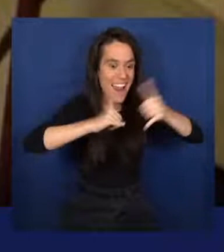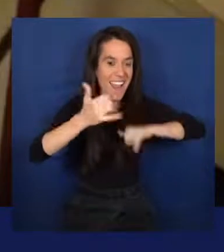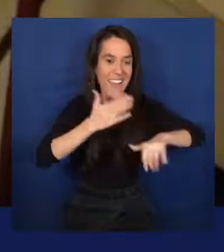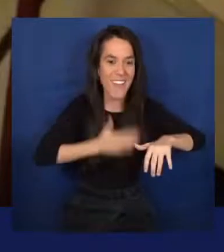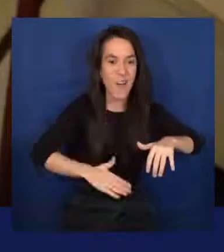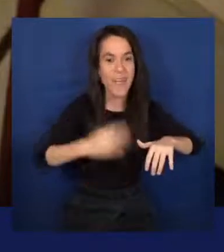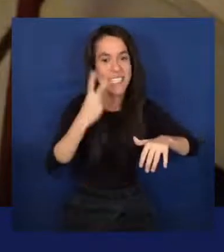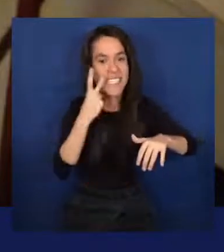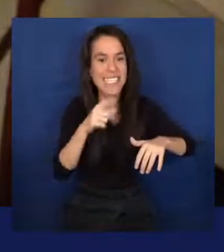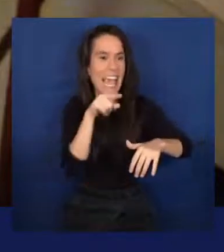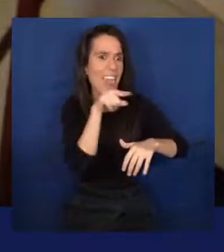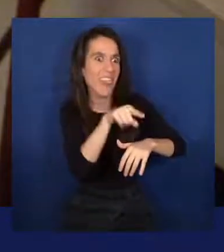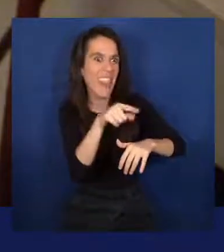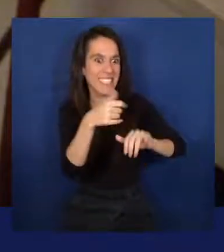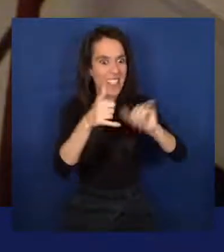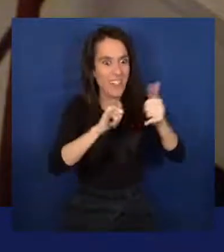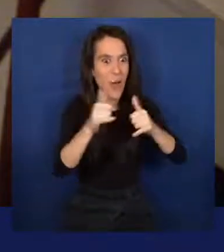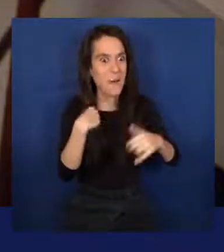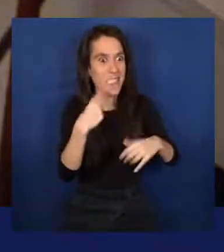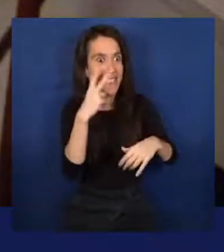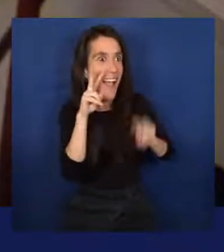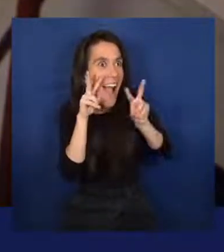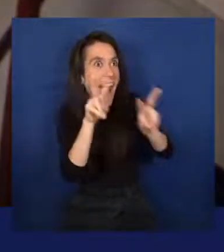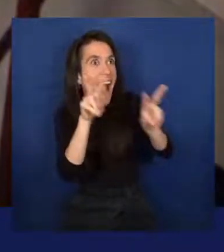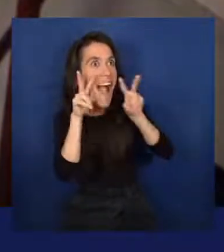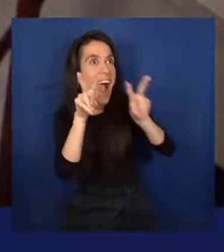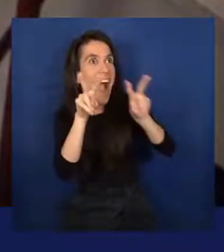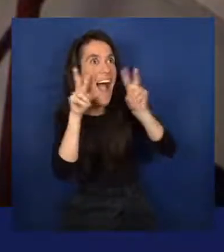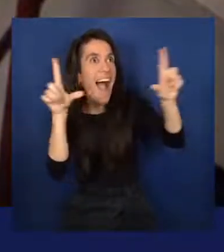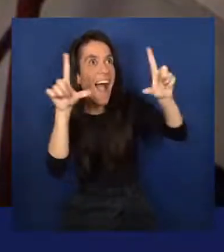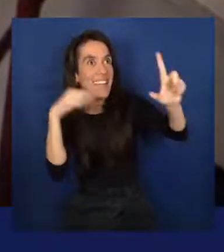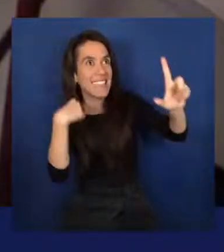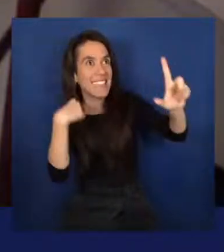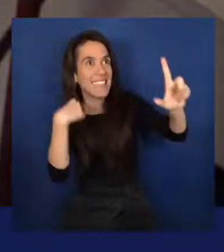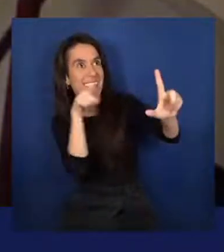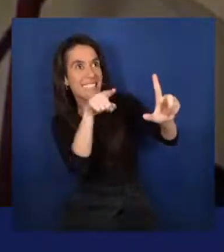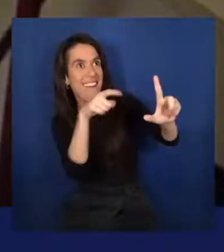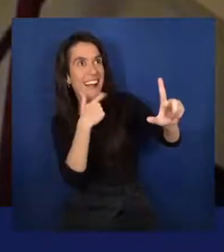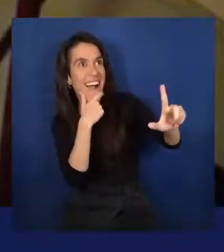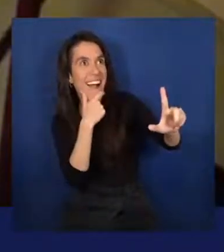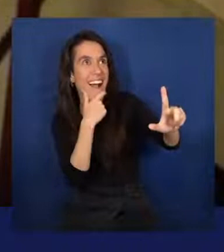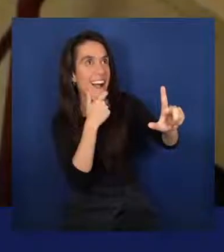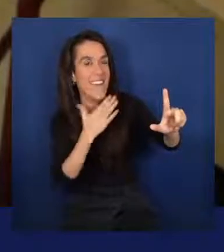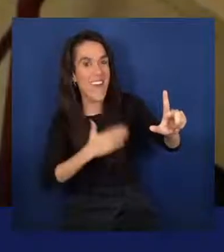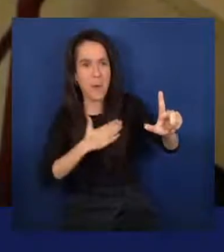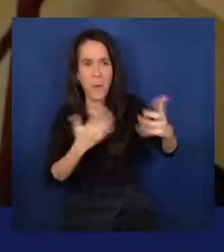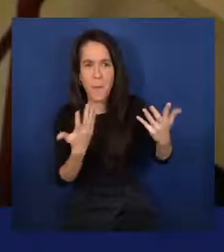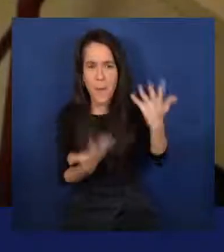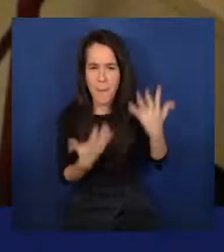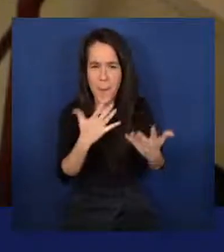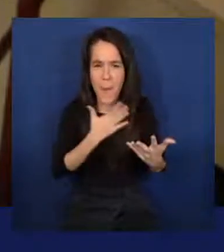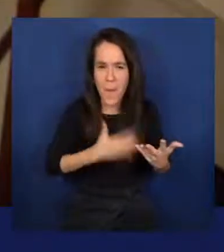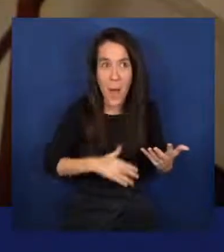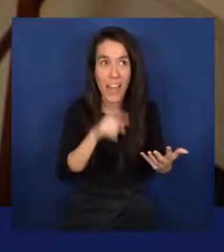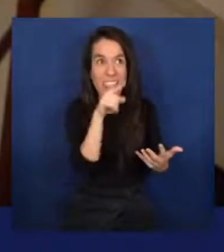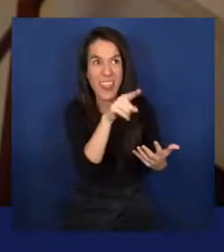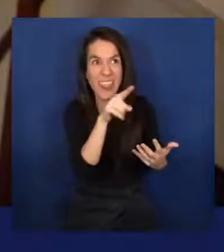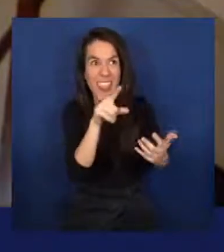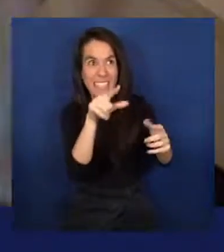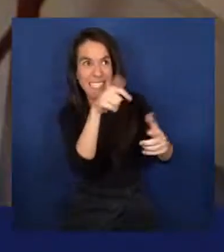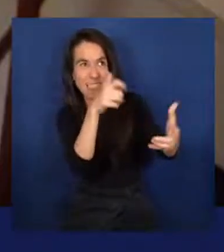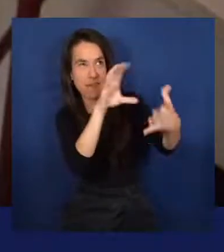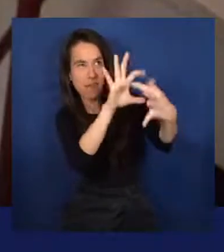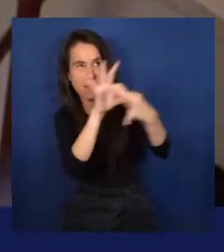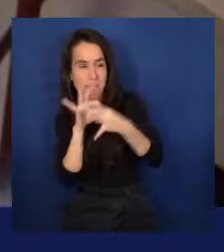characters and favorite characters they want to have. So what if you could just use pictures and the model tells you, all right, this is